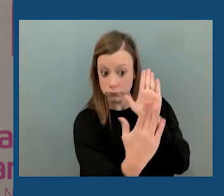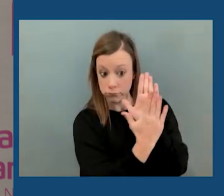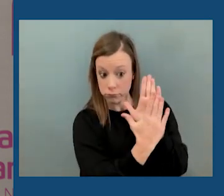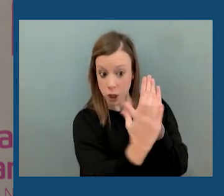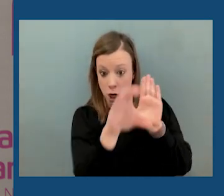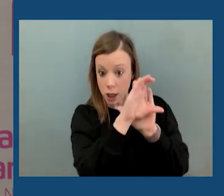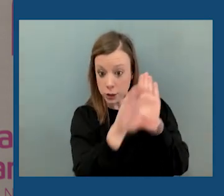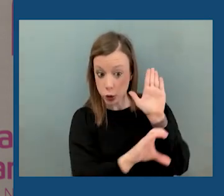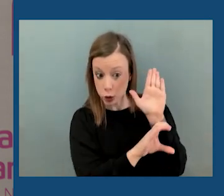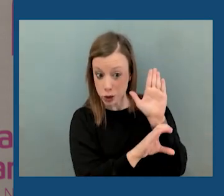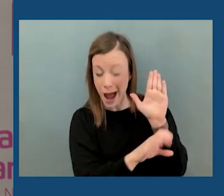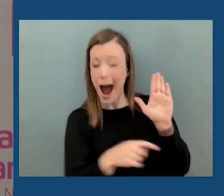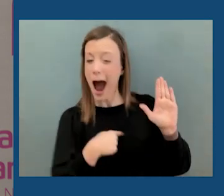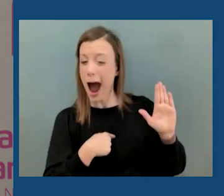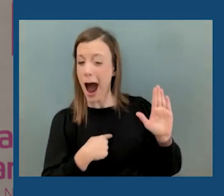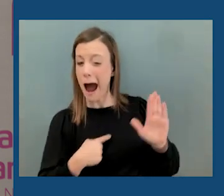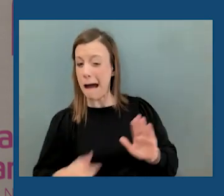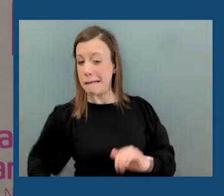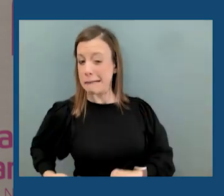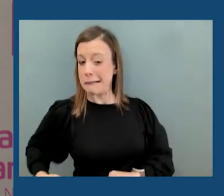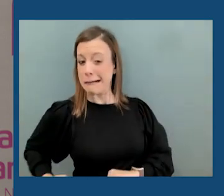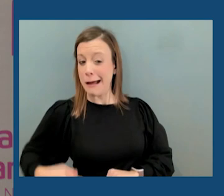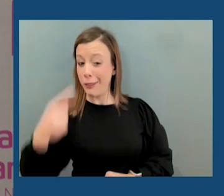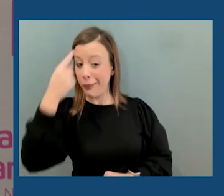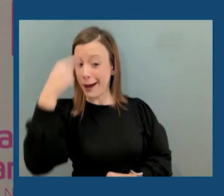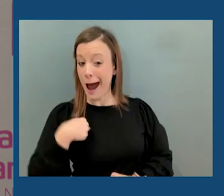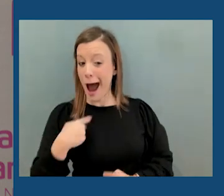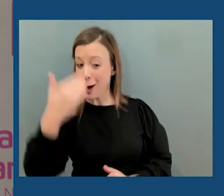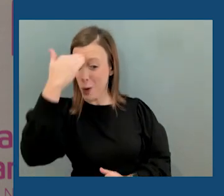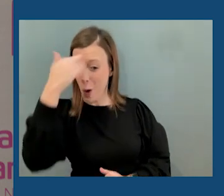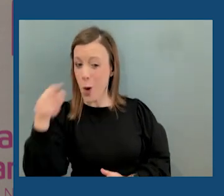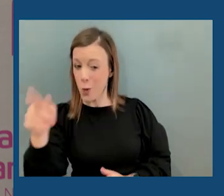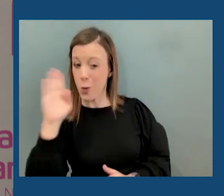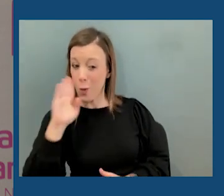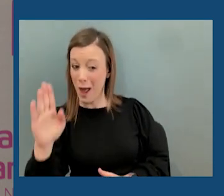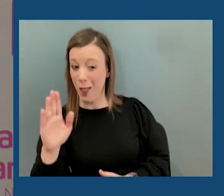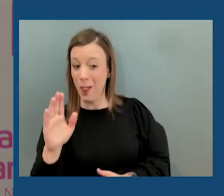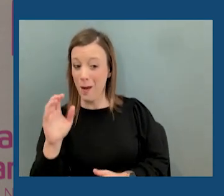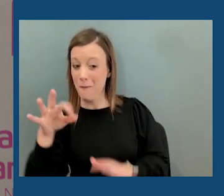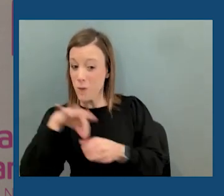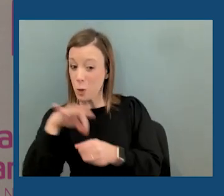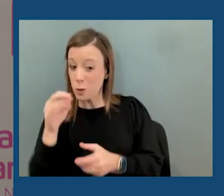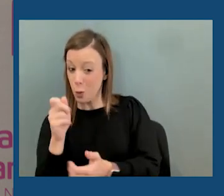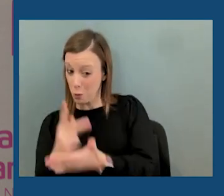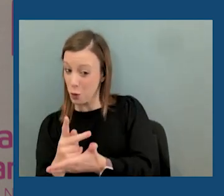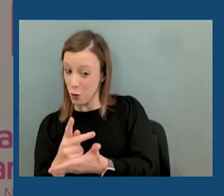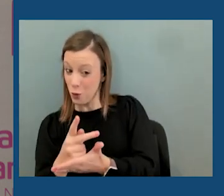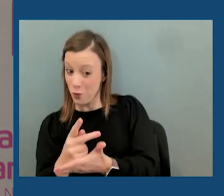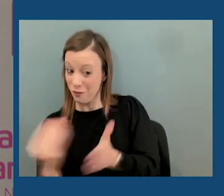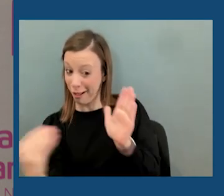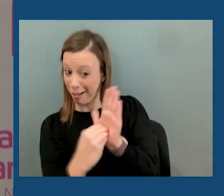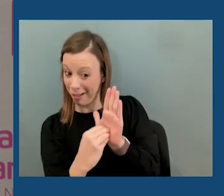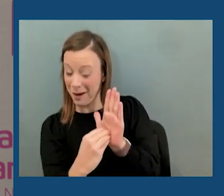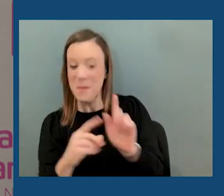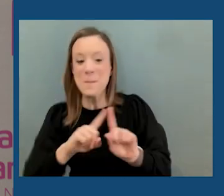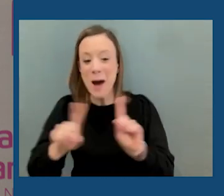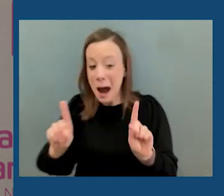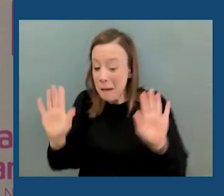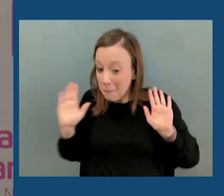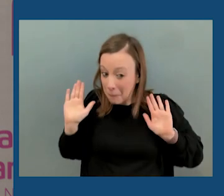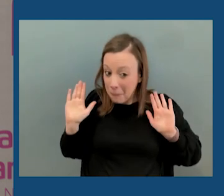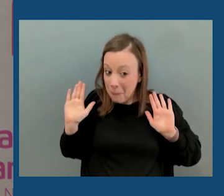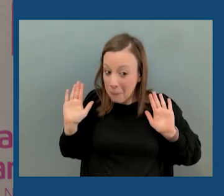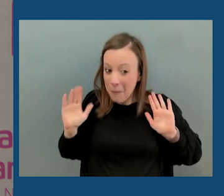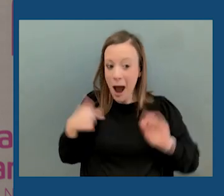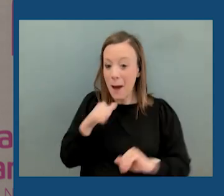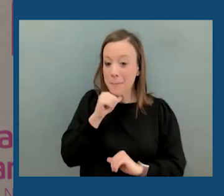out, but we shouldn't take any of those things for granted, and we should be a beacon and an example for the rest